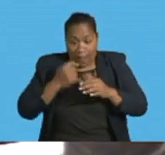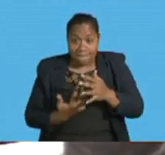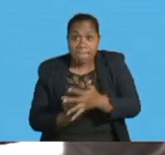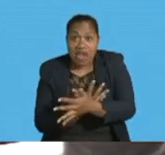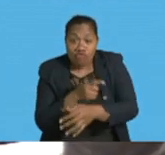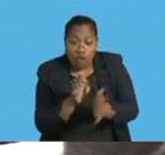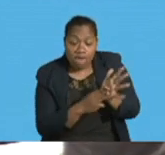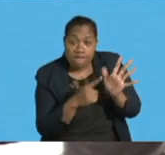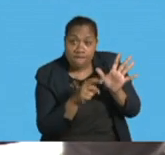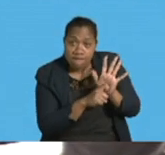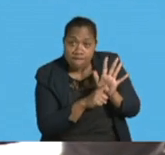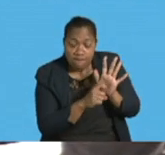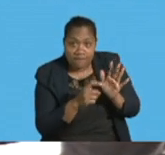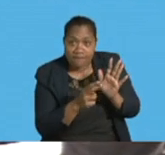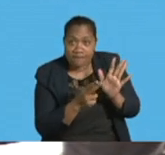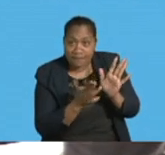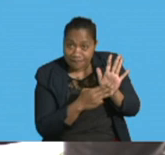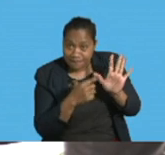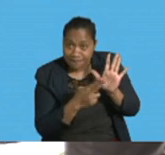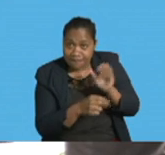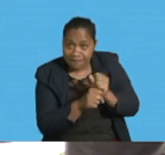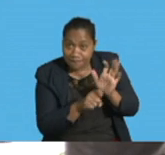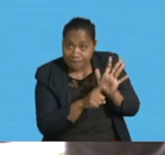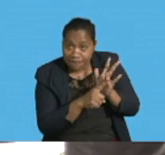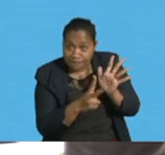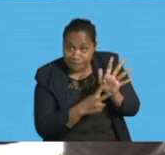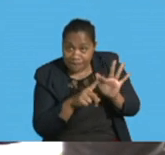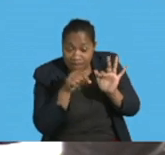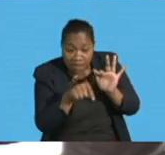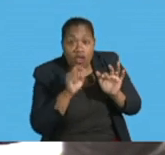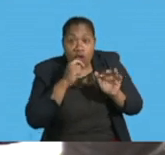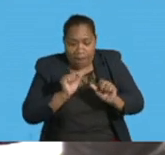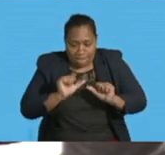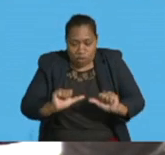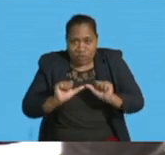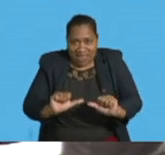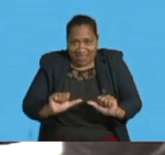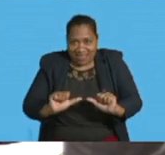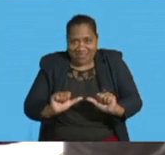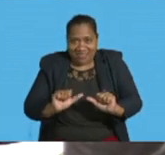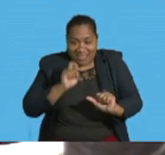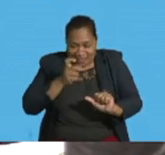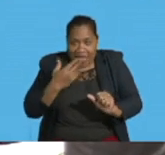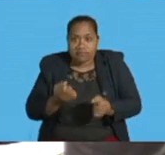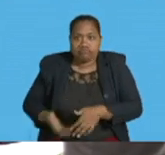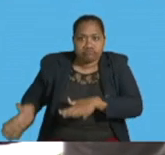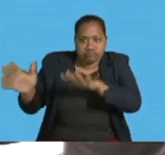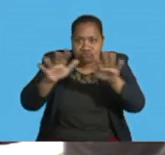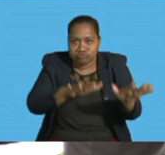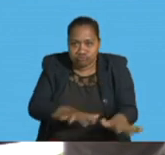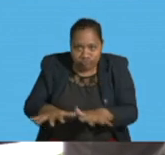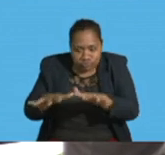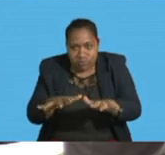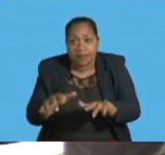an important layer of natural protection for the coastal villages. In conclusion, Honorable Speaker, the IPTO project